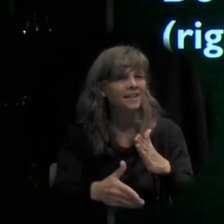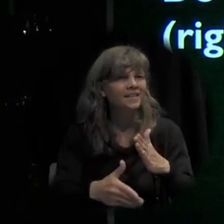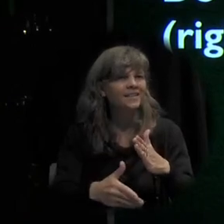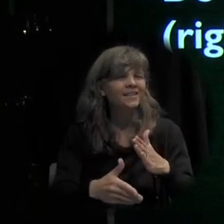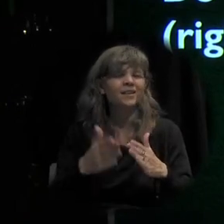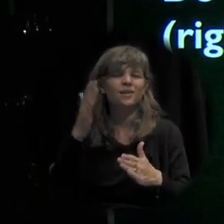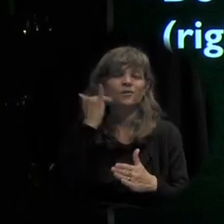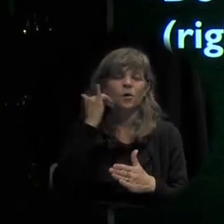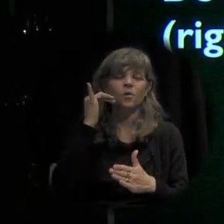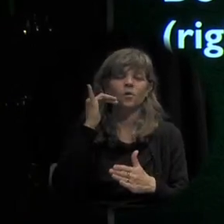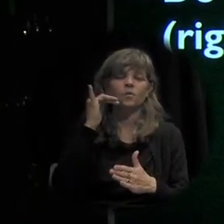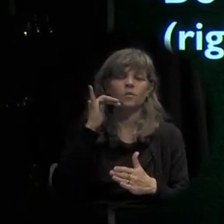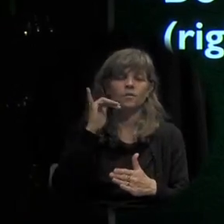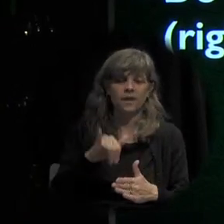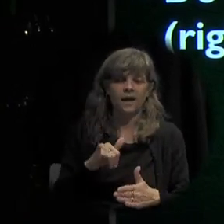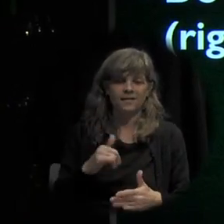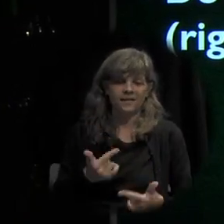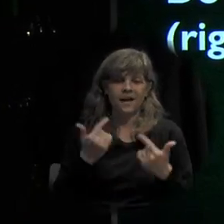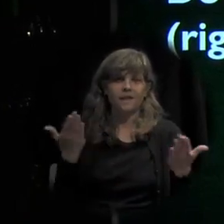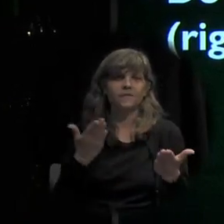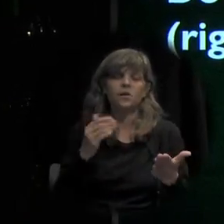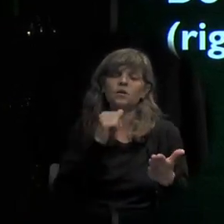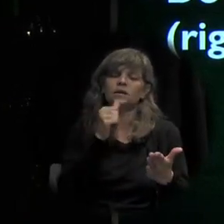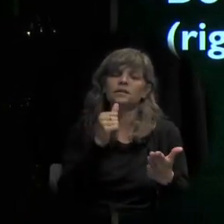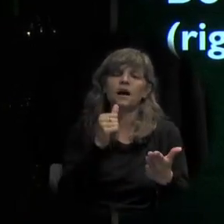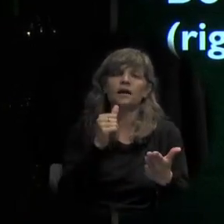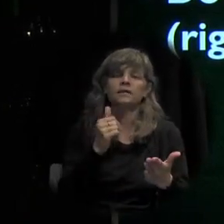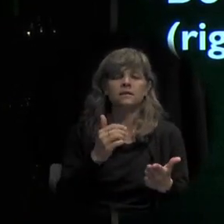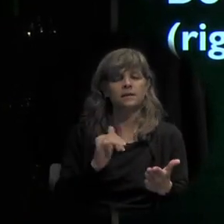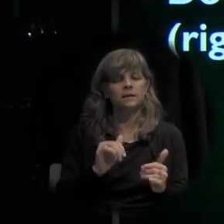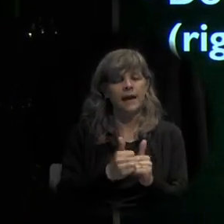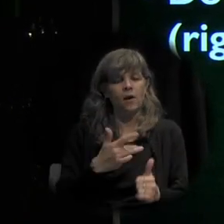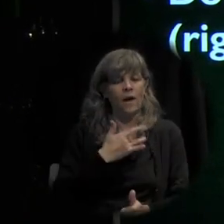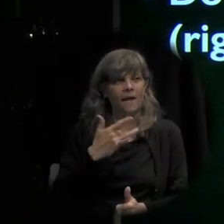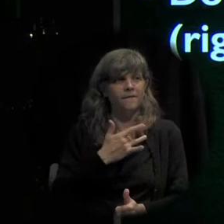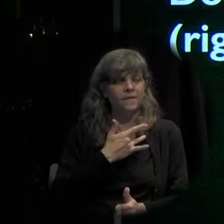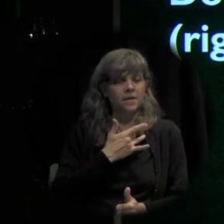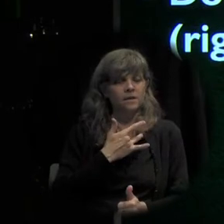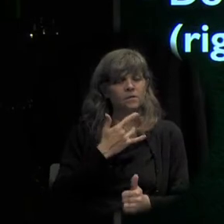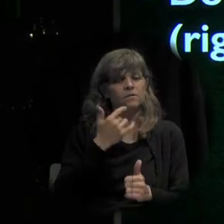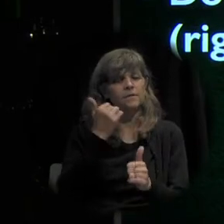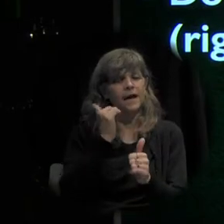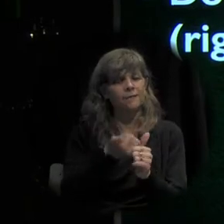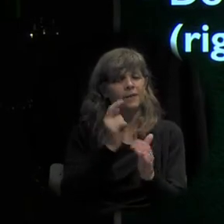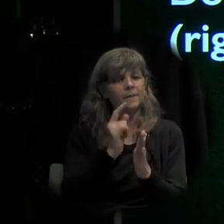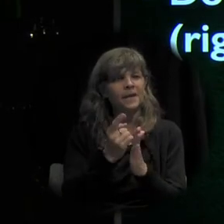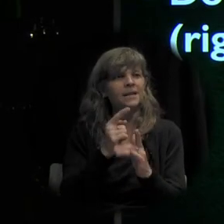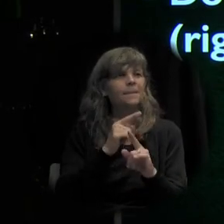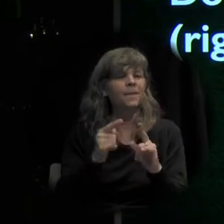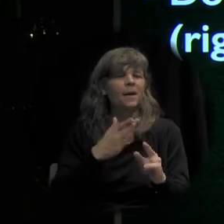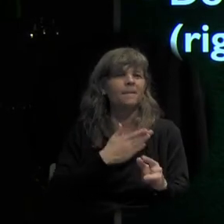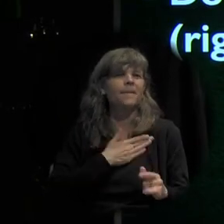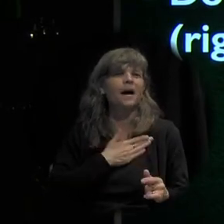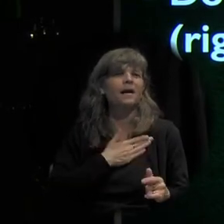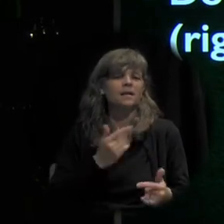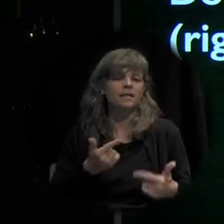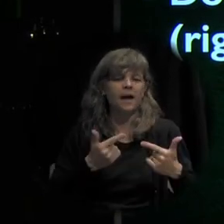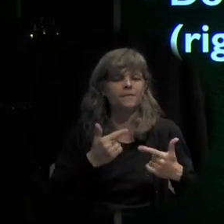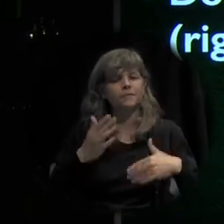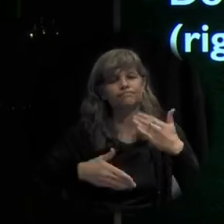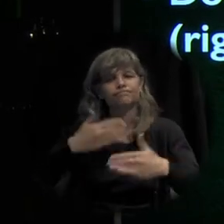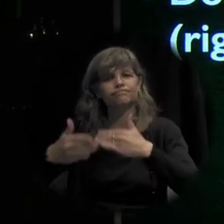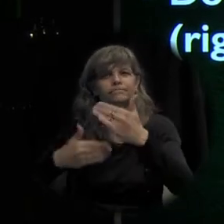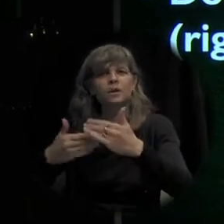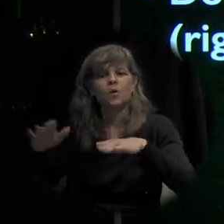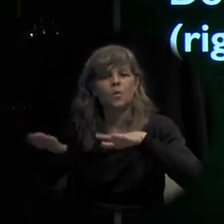is not just the way I feel at the moment, but it is my walk with God over time. And God wants me